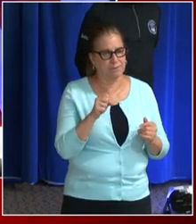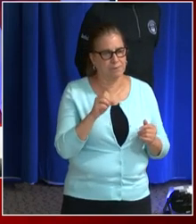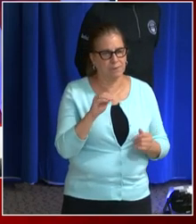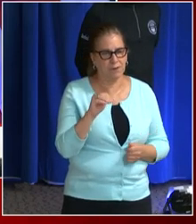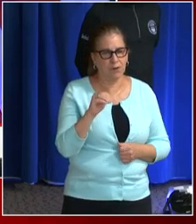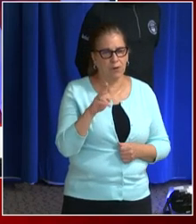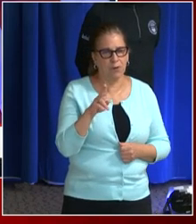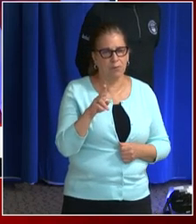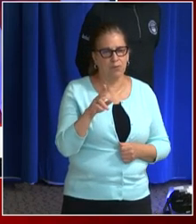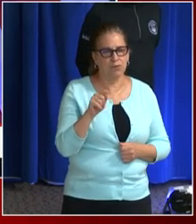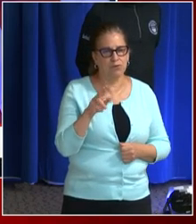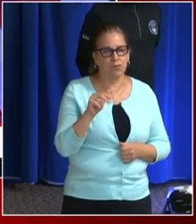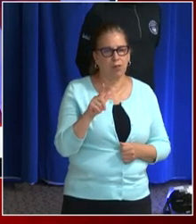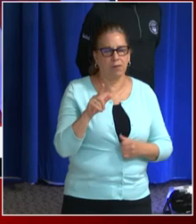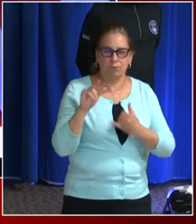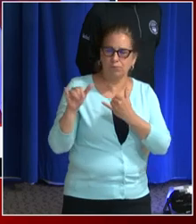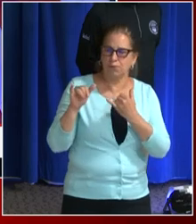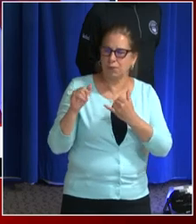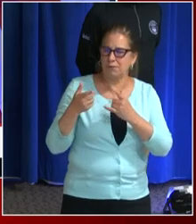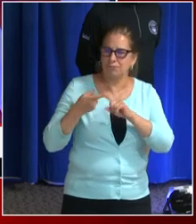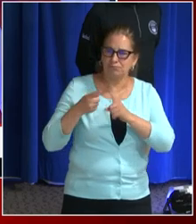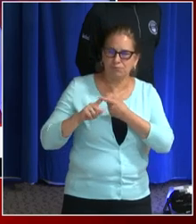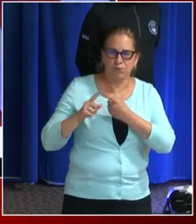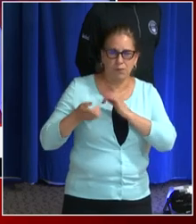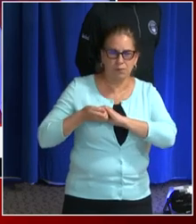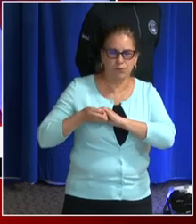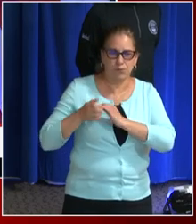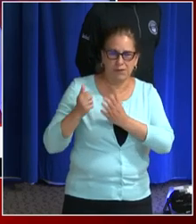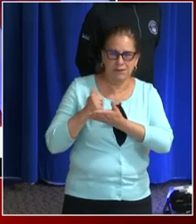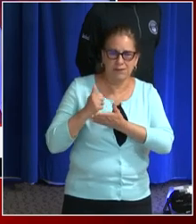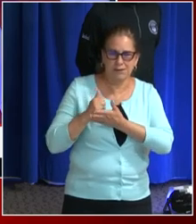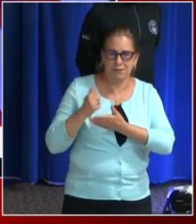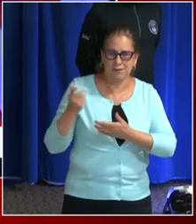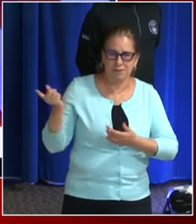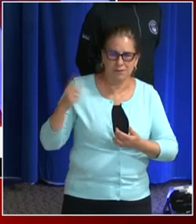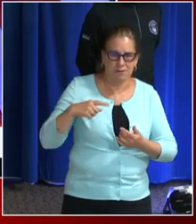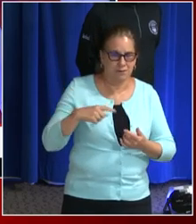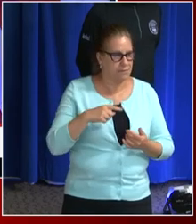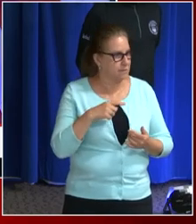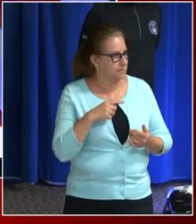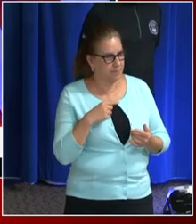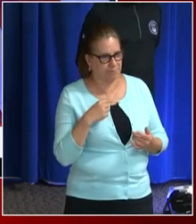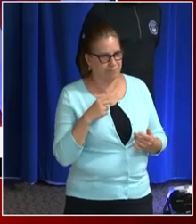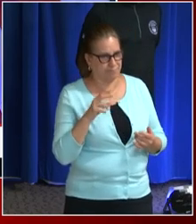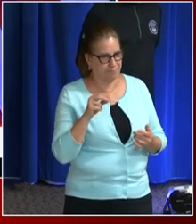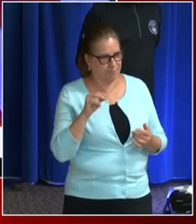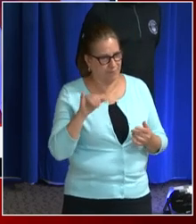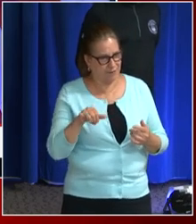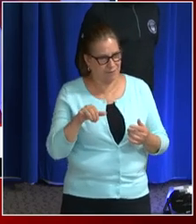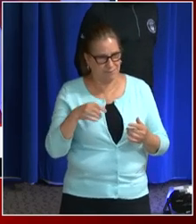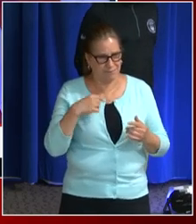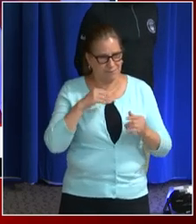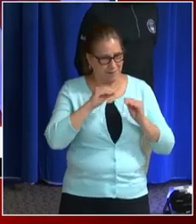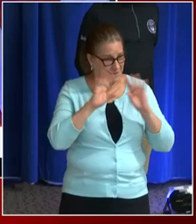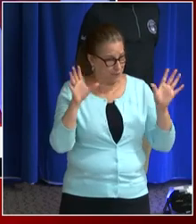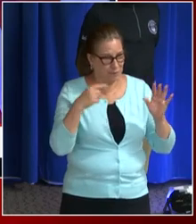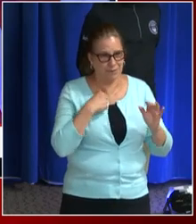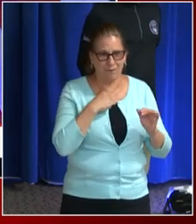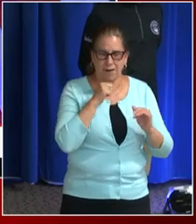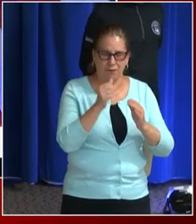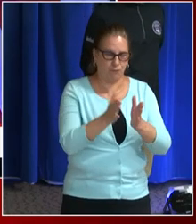assistance process was abused. And I want to make very clear that we didn't request mutual assistance.